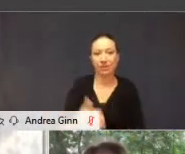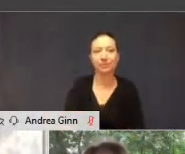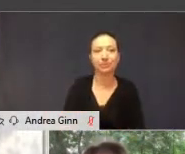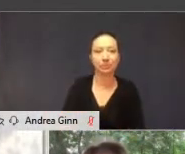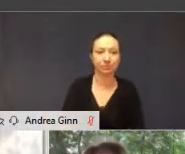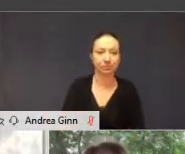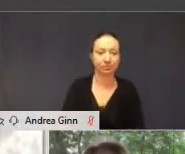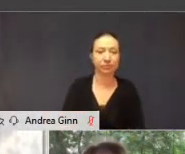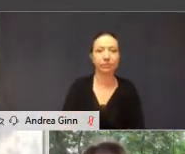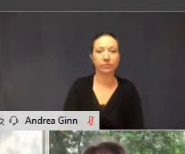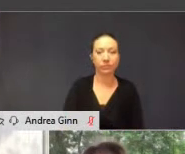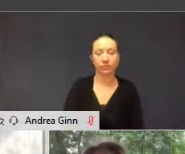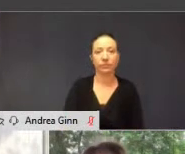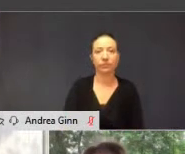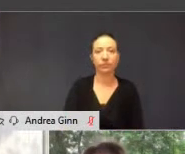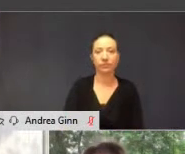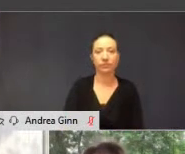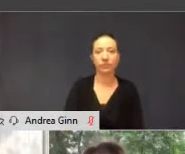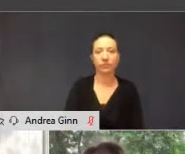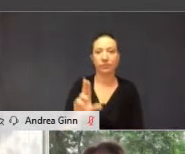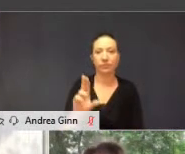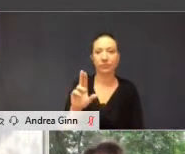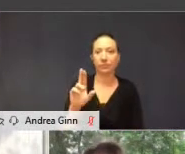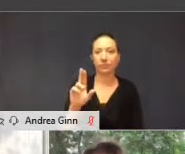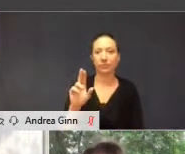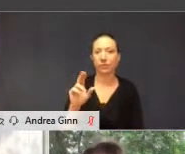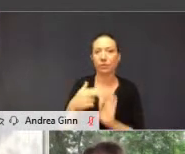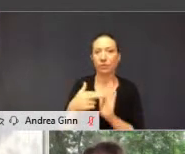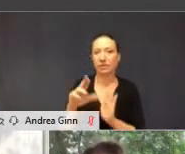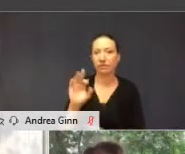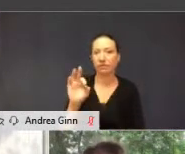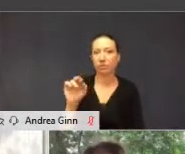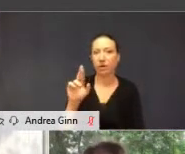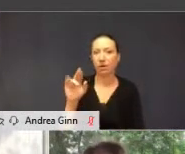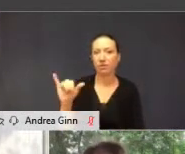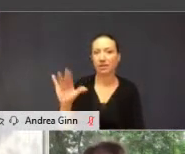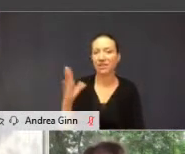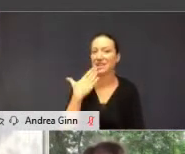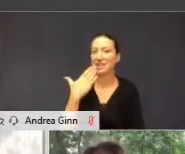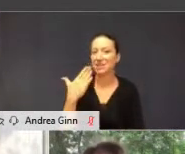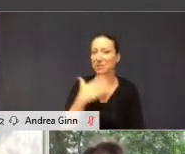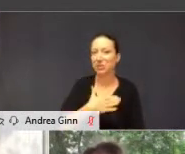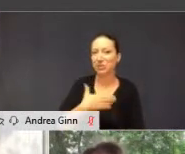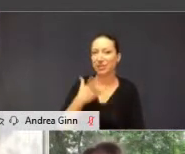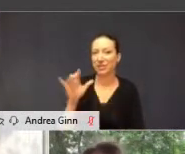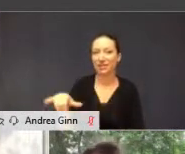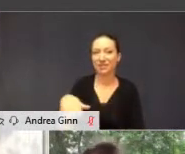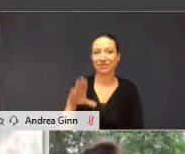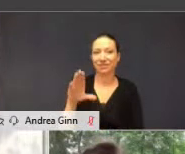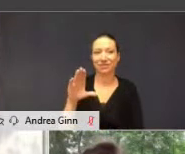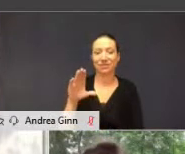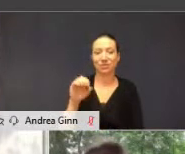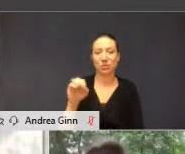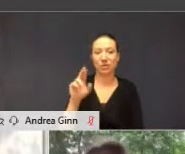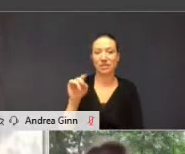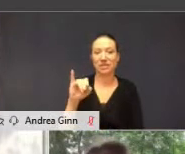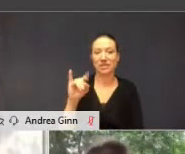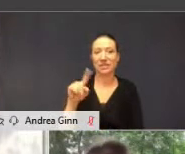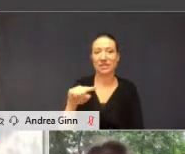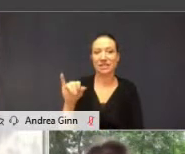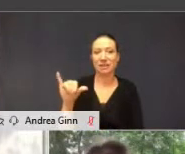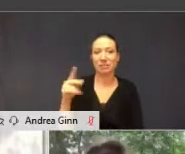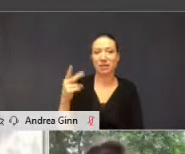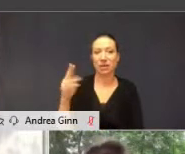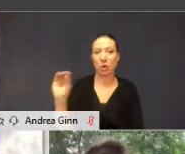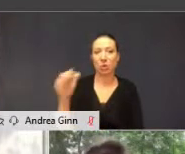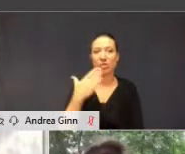that. Thank you. Appreciate it. Good. Thank you, Representative Ferrari, and thank you, Dr. Grace